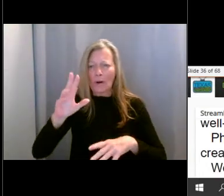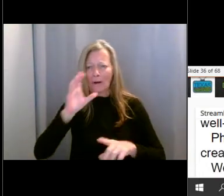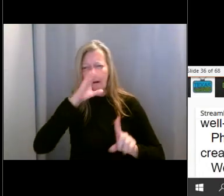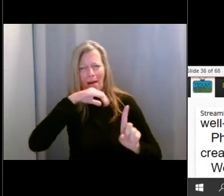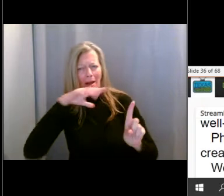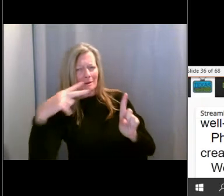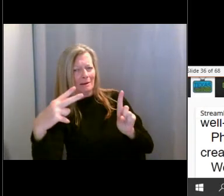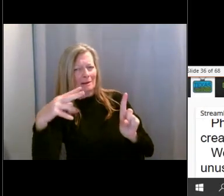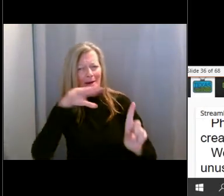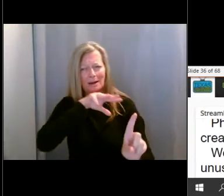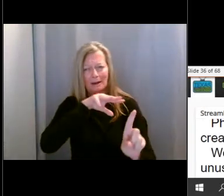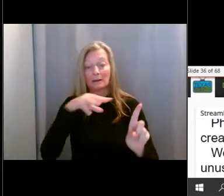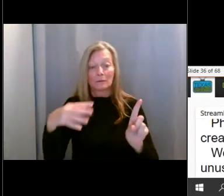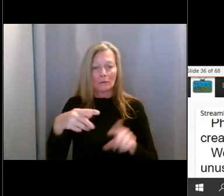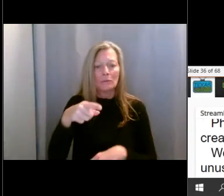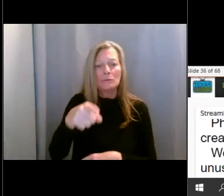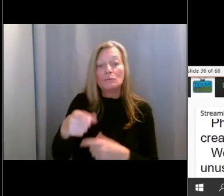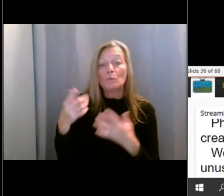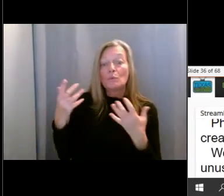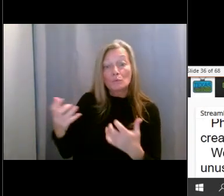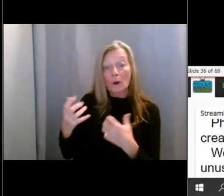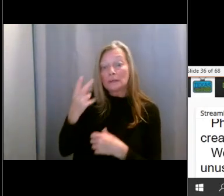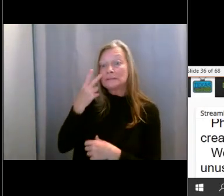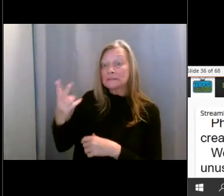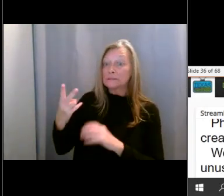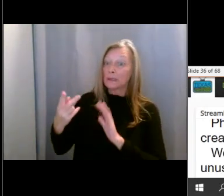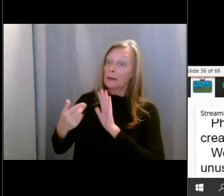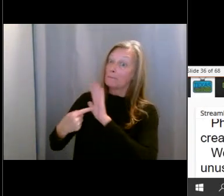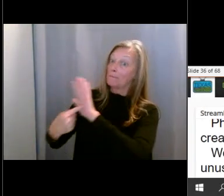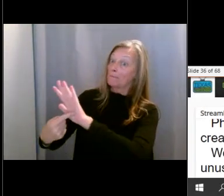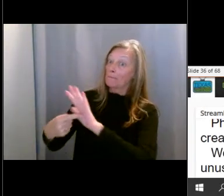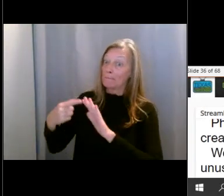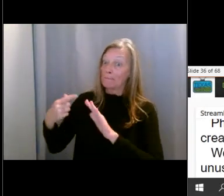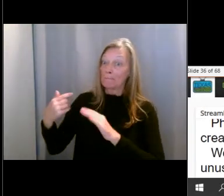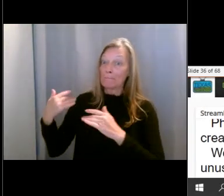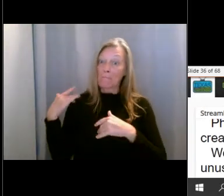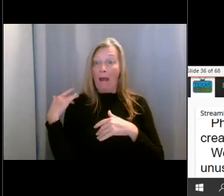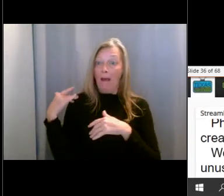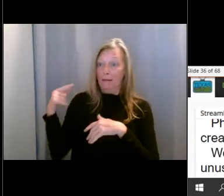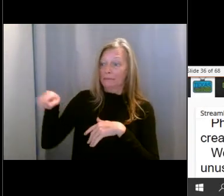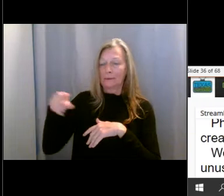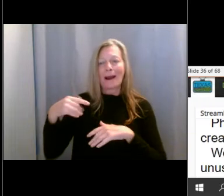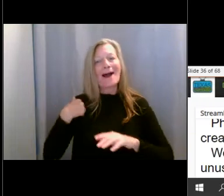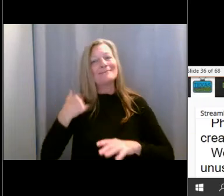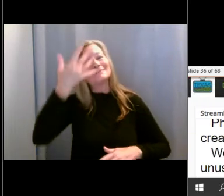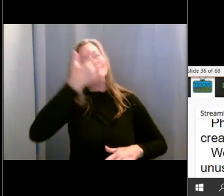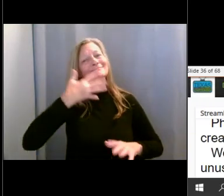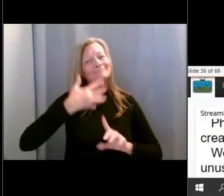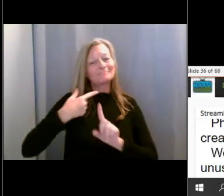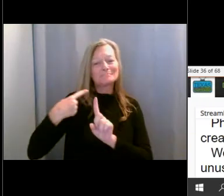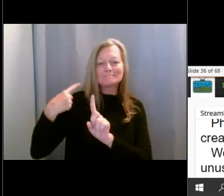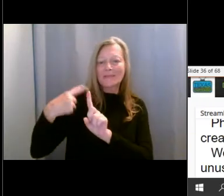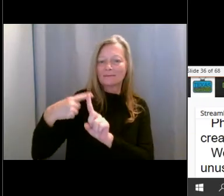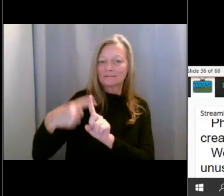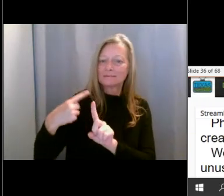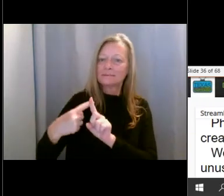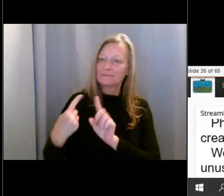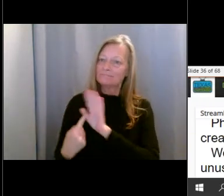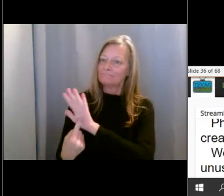choose models that have an actual positive demeanor and a positive look. And you want to use high resolution images